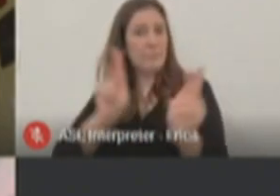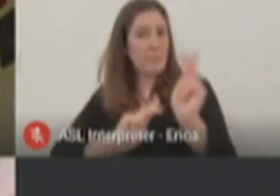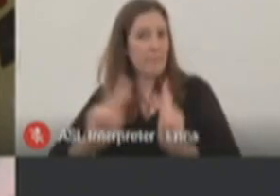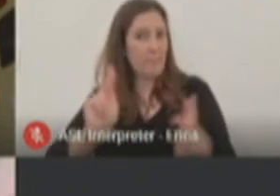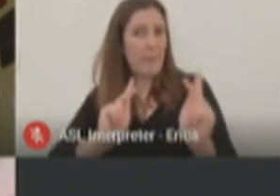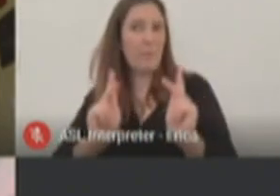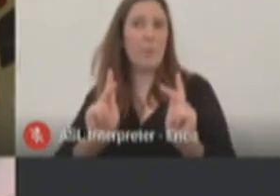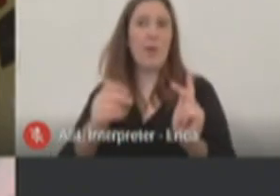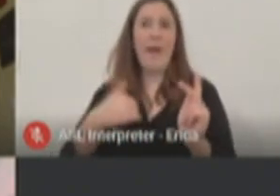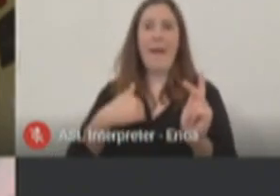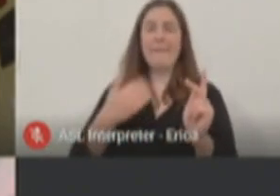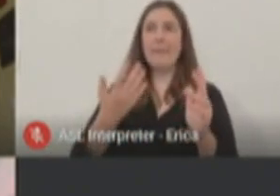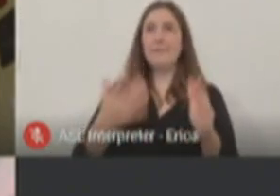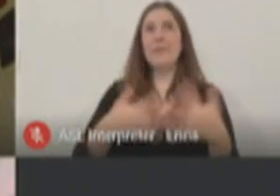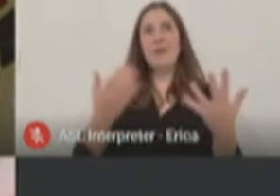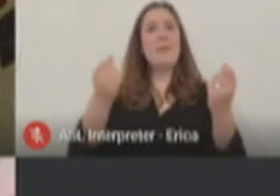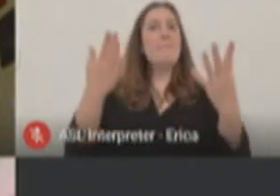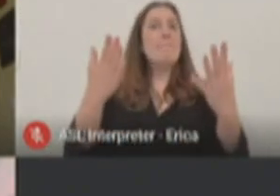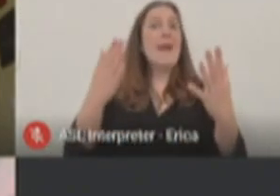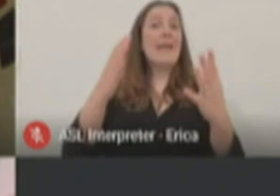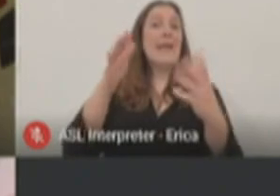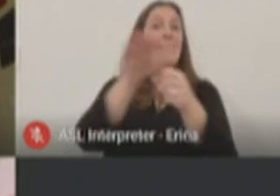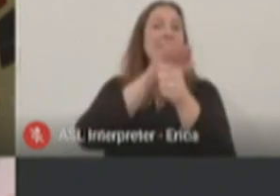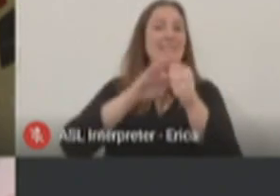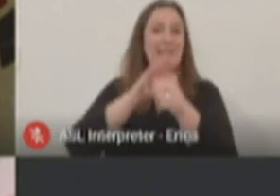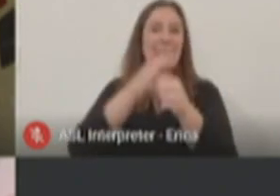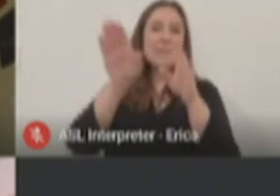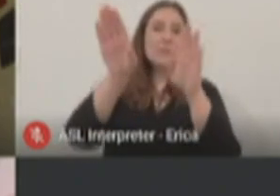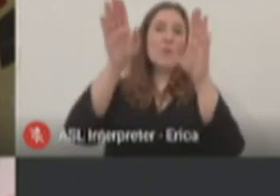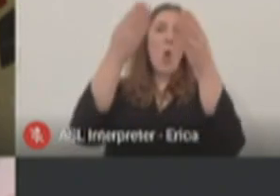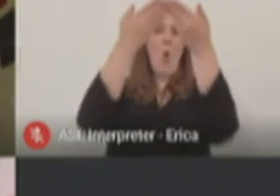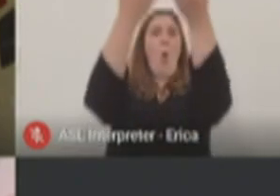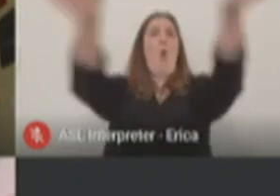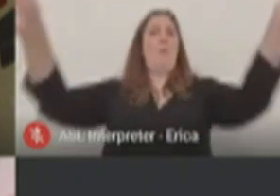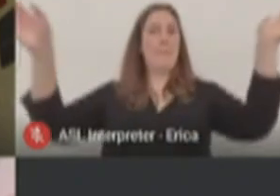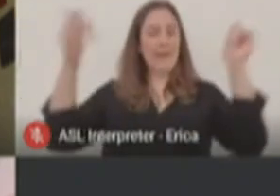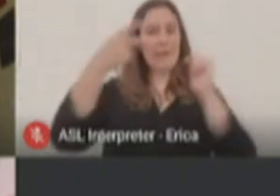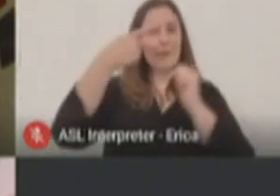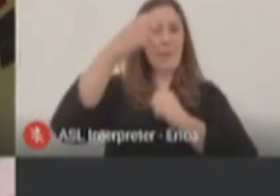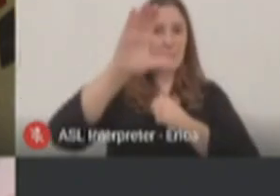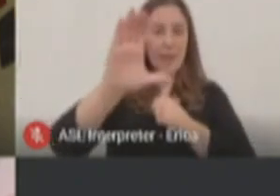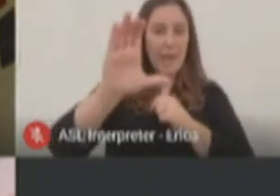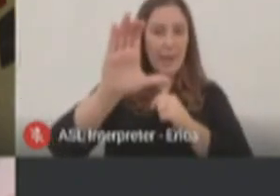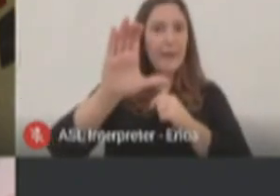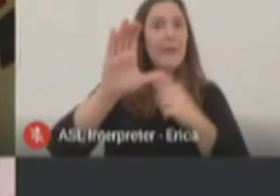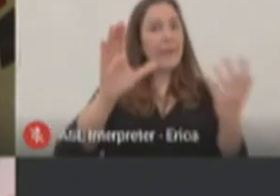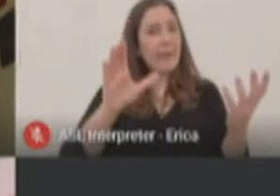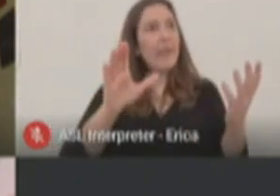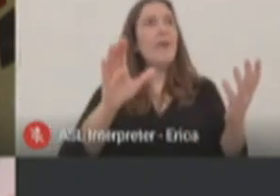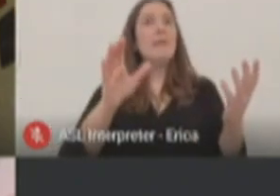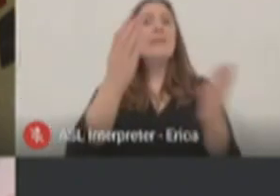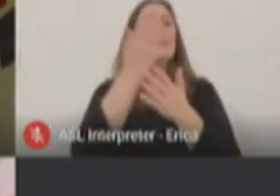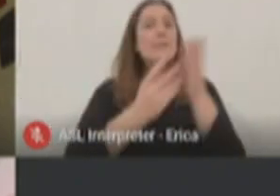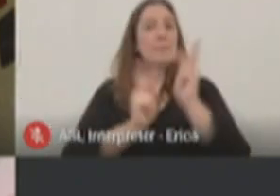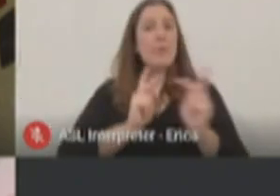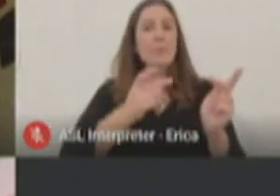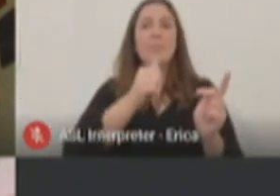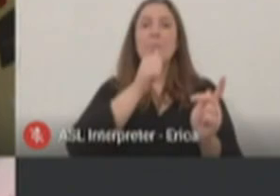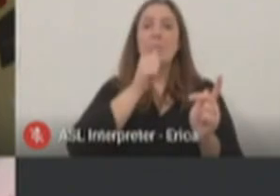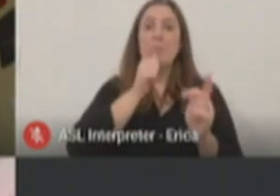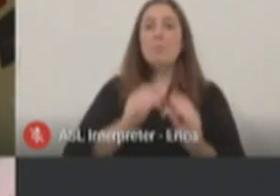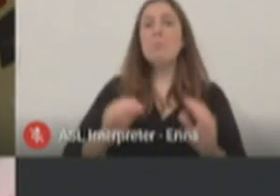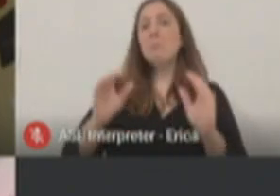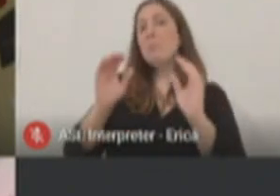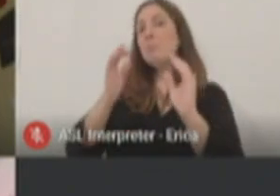a lot of the sites are open and public, and some have said they need sites where there's a little bit more privacy. So we've had to do